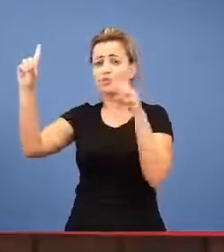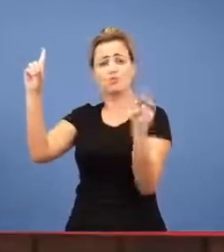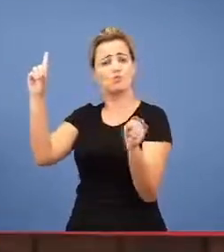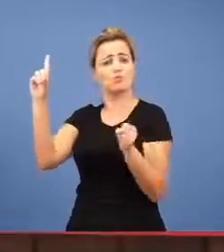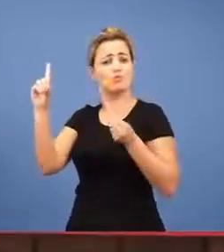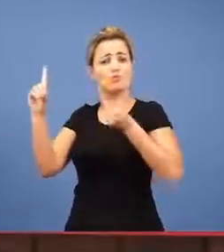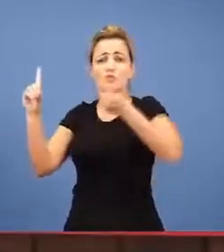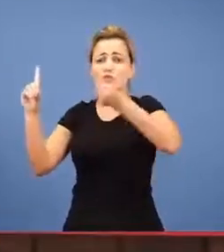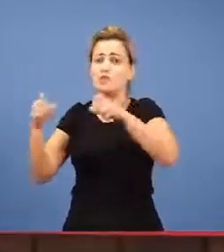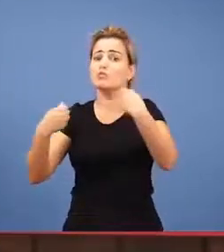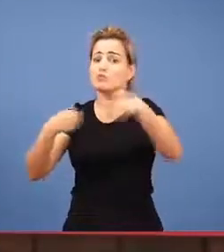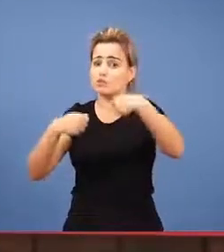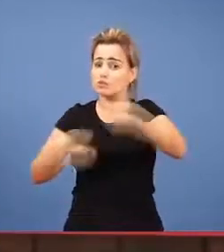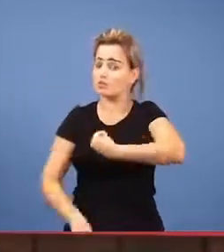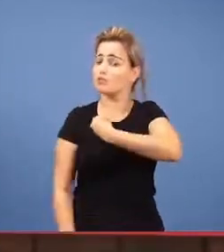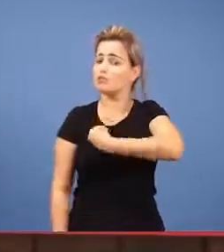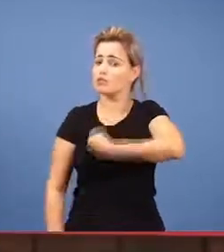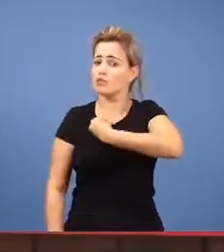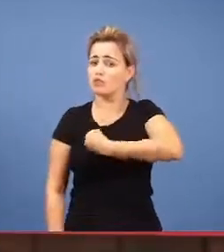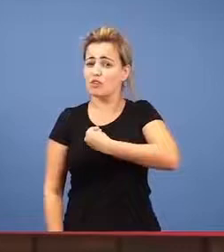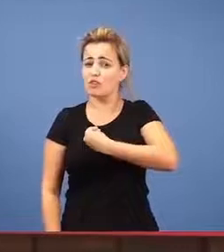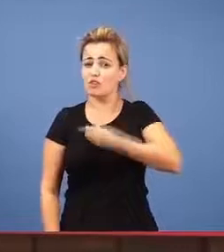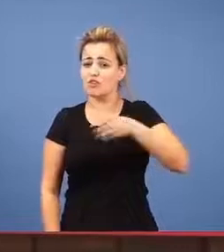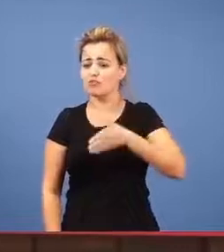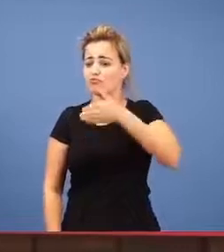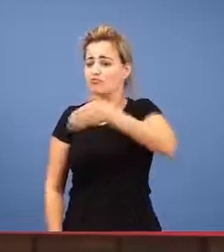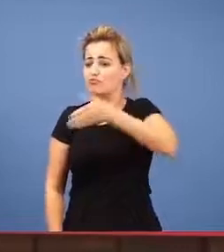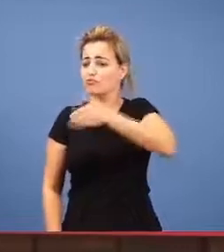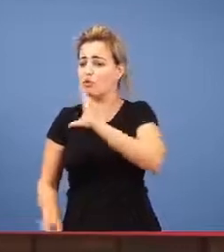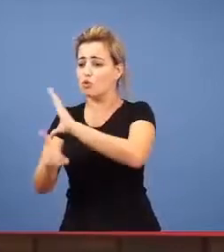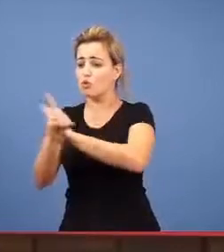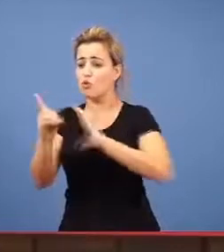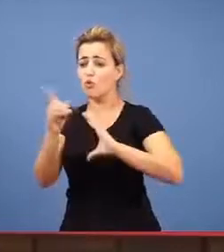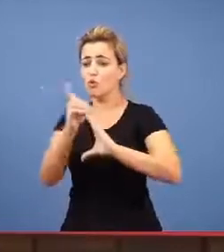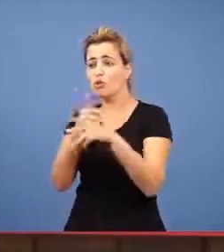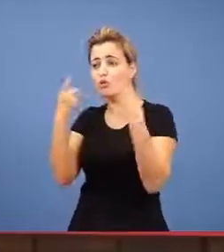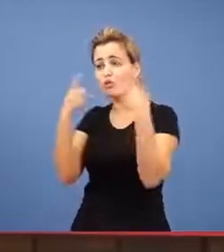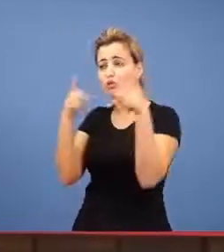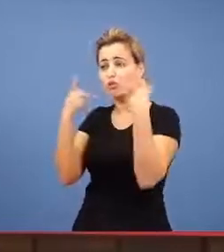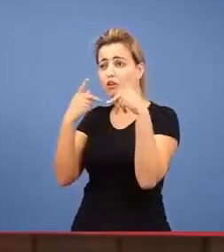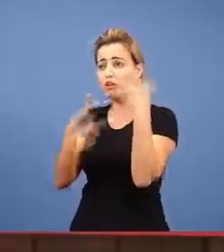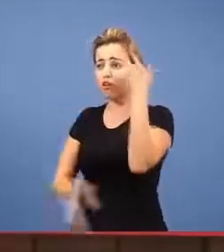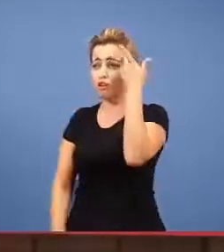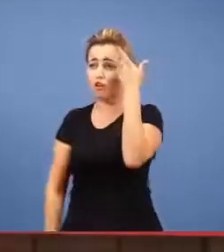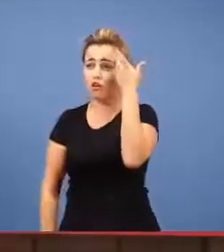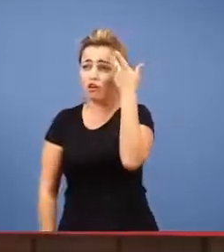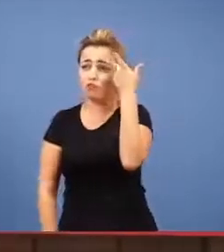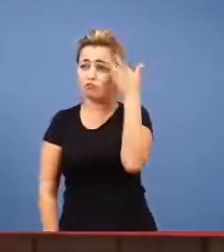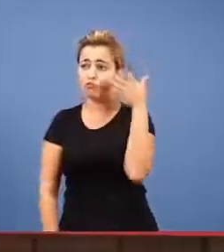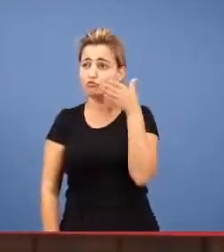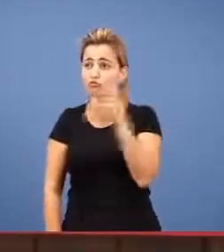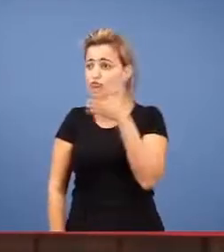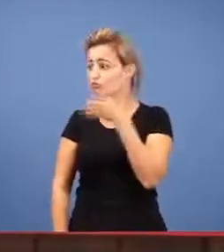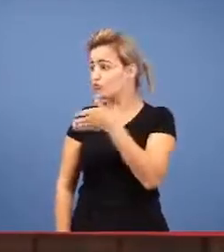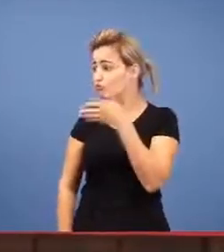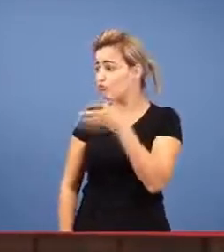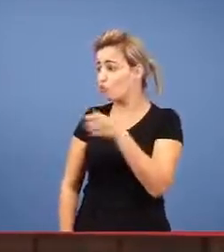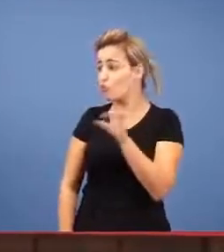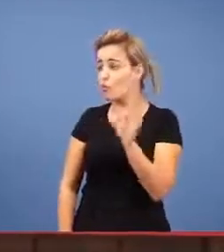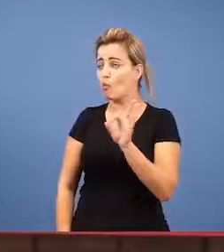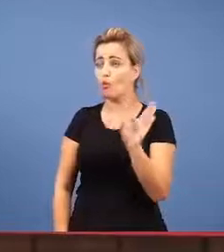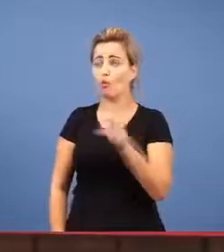is a God Almighty. If you are not seeing this, we are not seeing anything. You're just watching service, preaching, and go